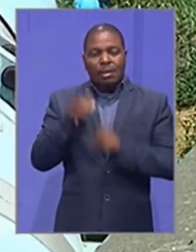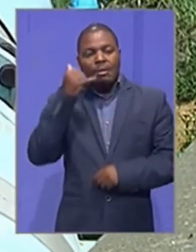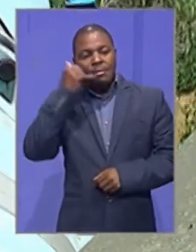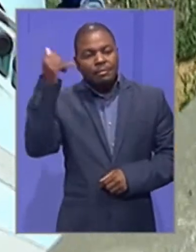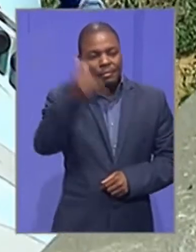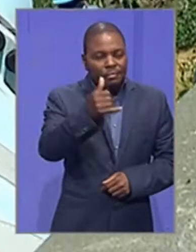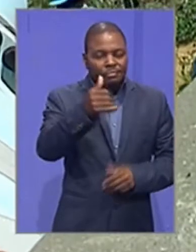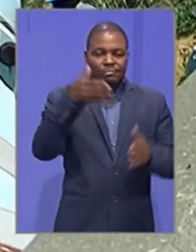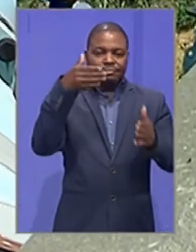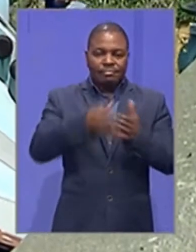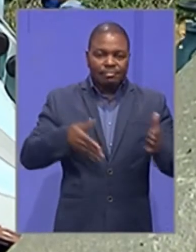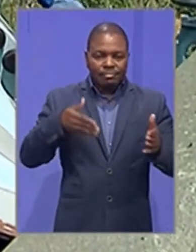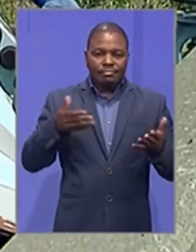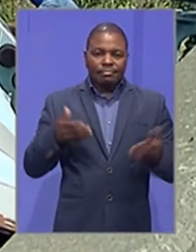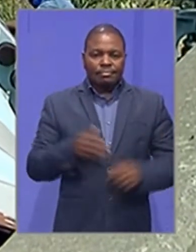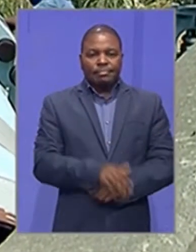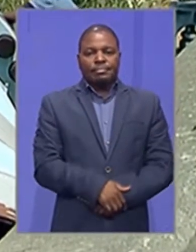o sa arabiwe.